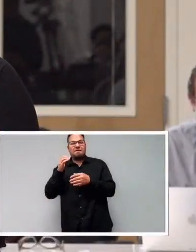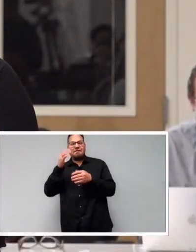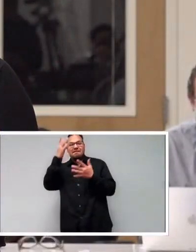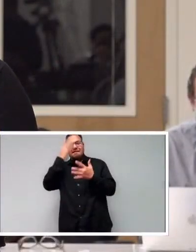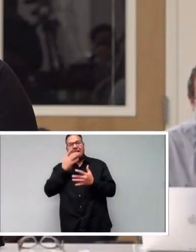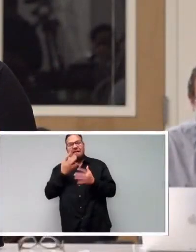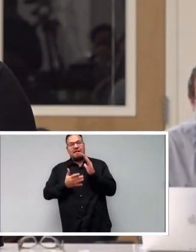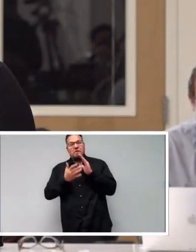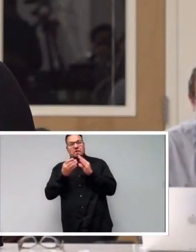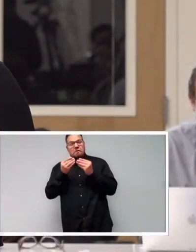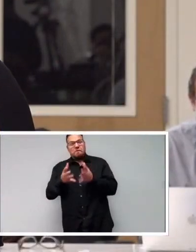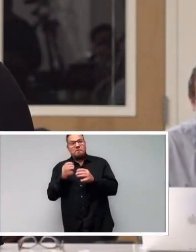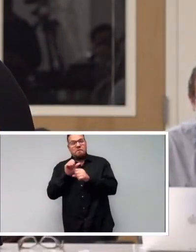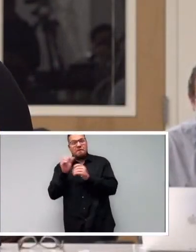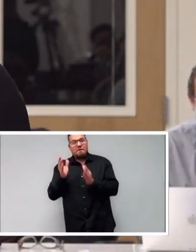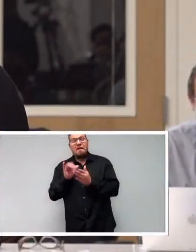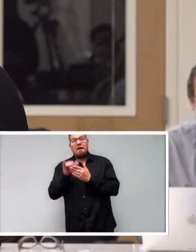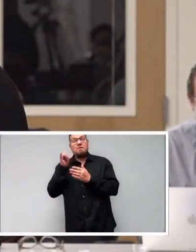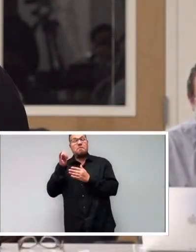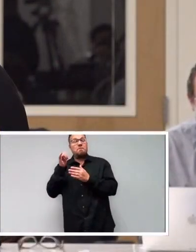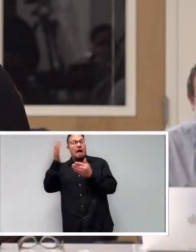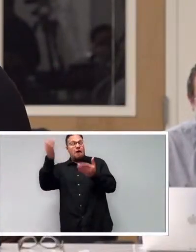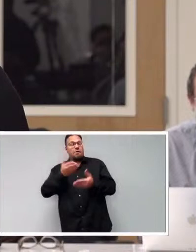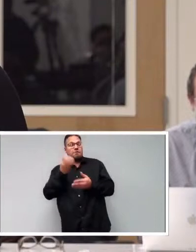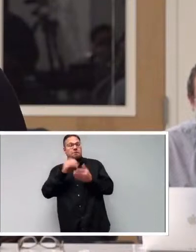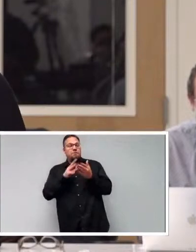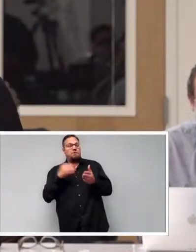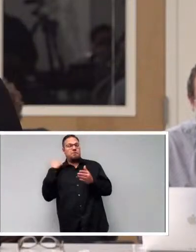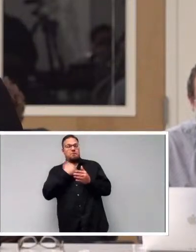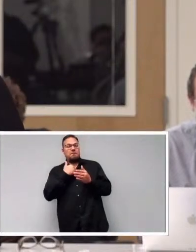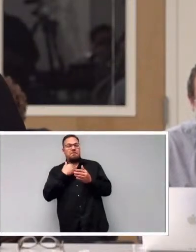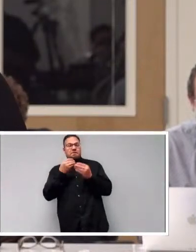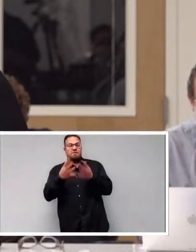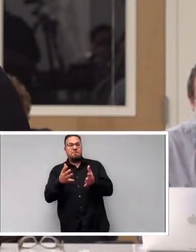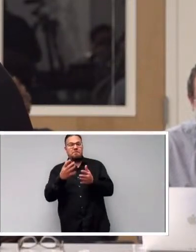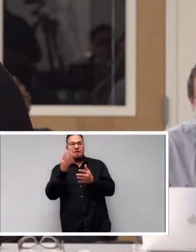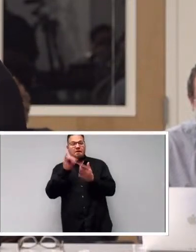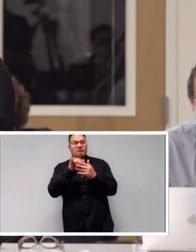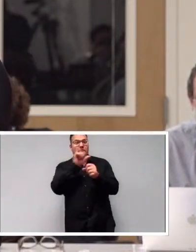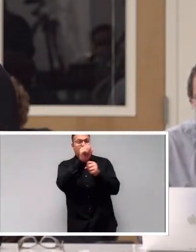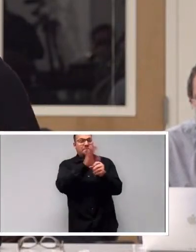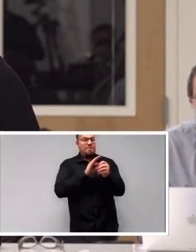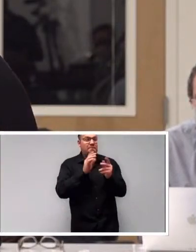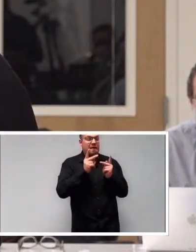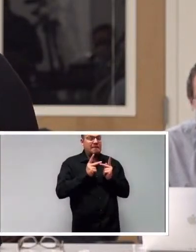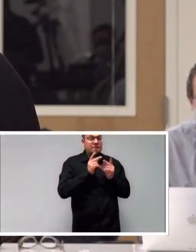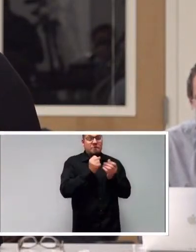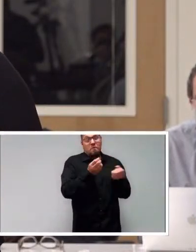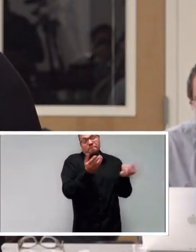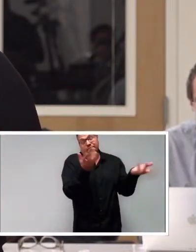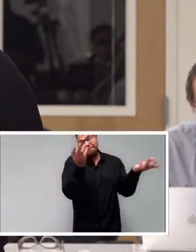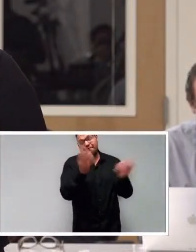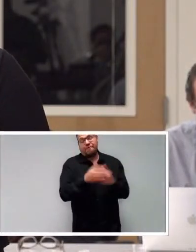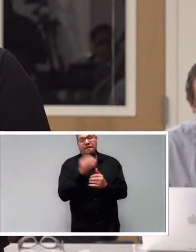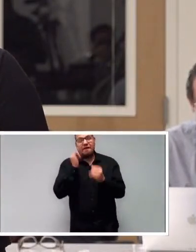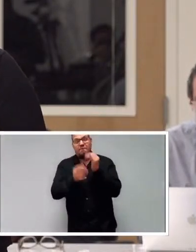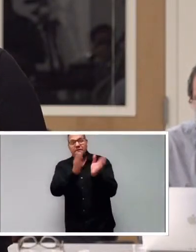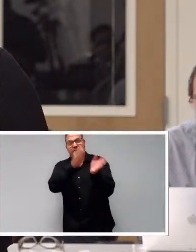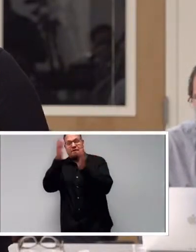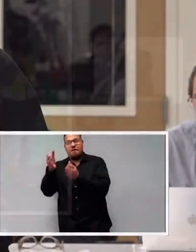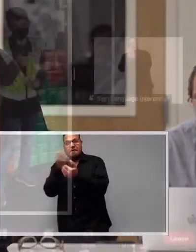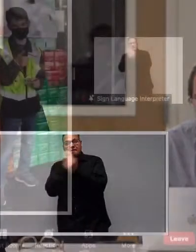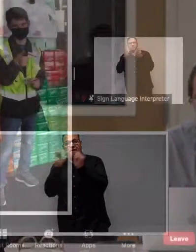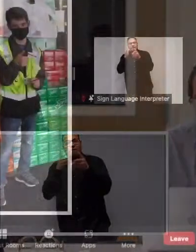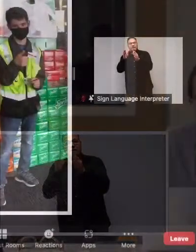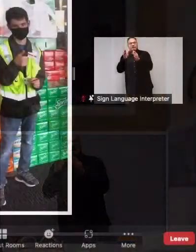means they've hired the student into that position, and we lose a lot of work sites, which is great. And then the last student is there at Safeway,